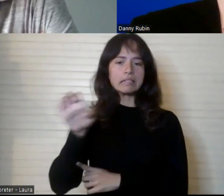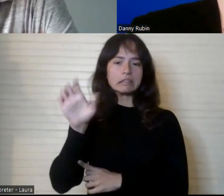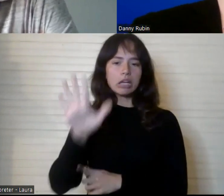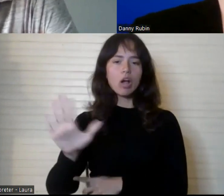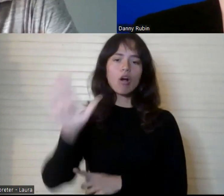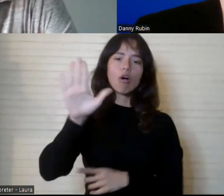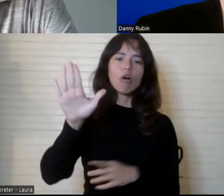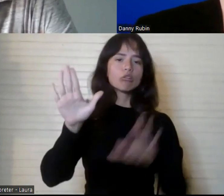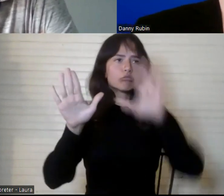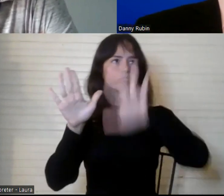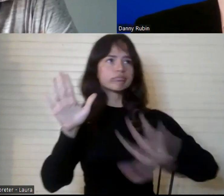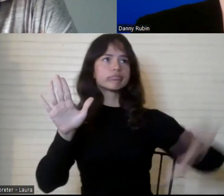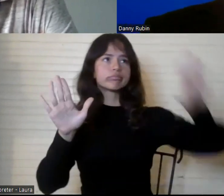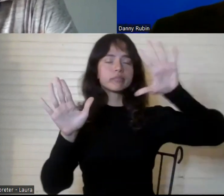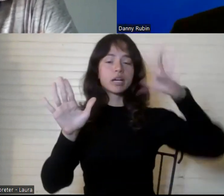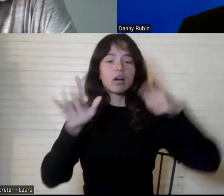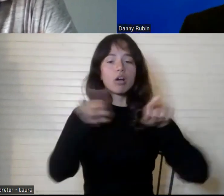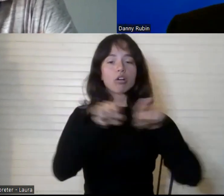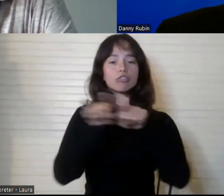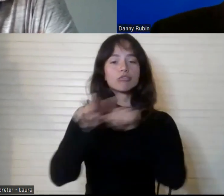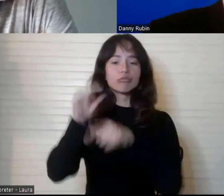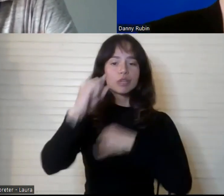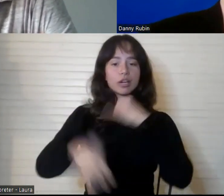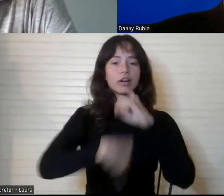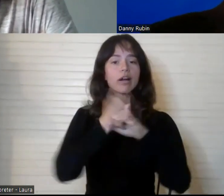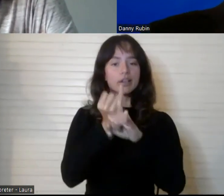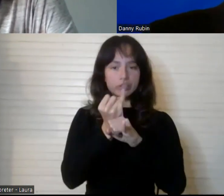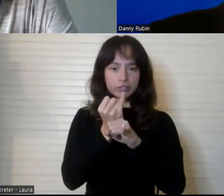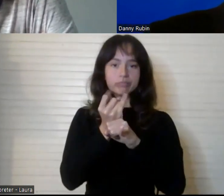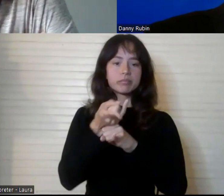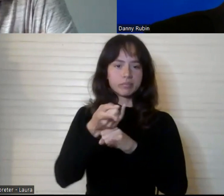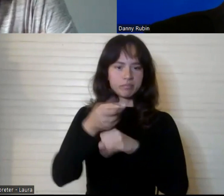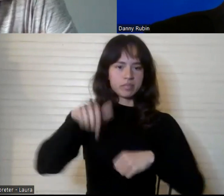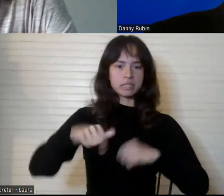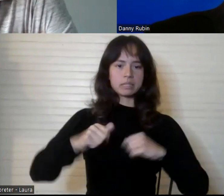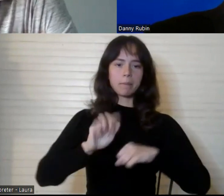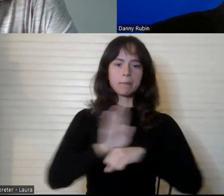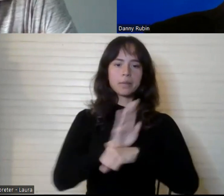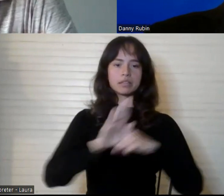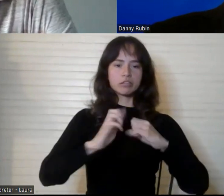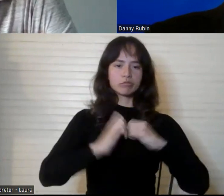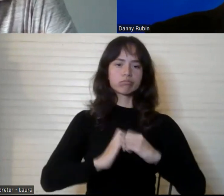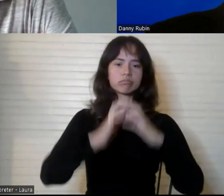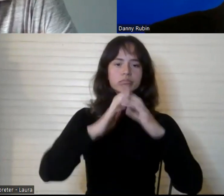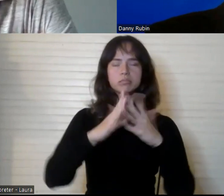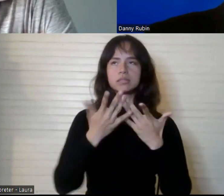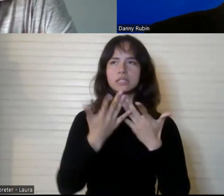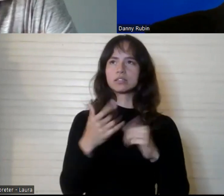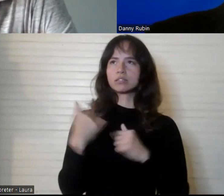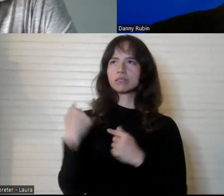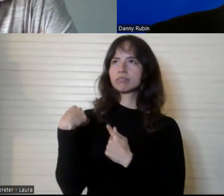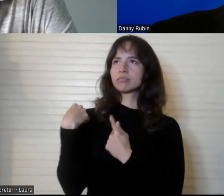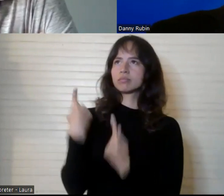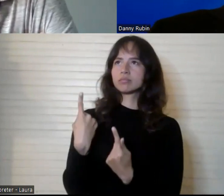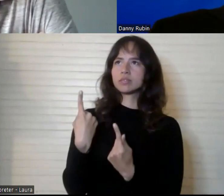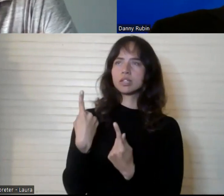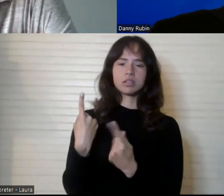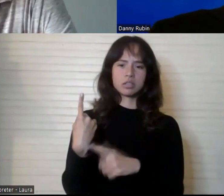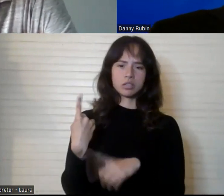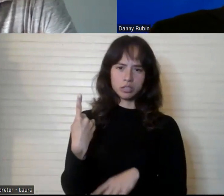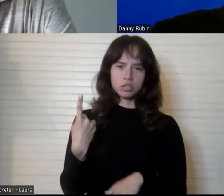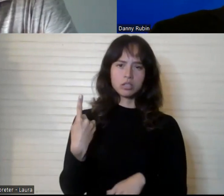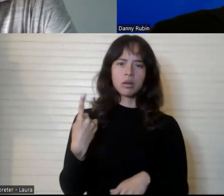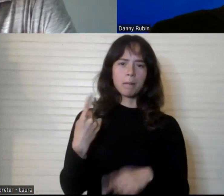some internationally as well. TechArk's been in business for we just passed our 12-year anniversary earlier in the month of February,